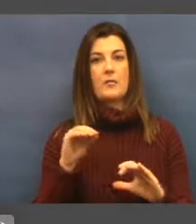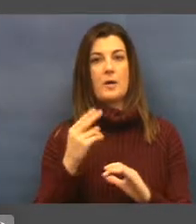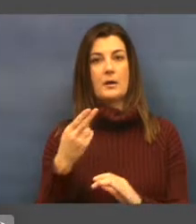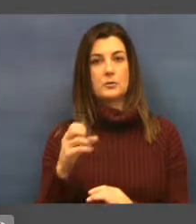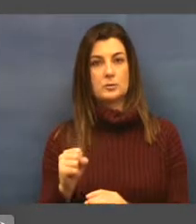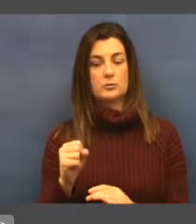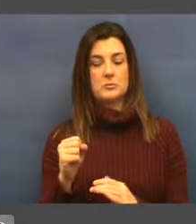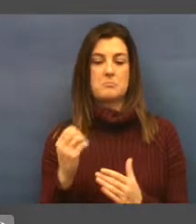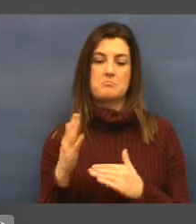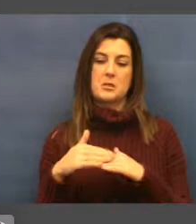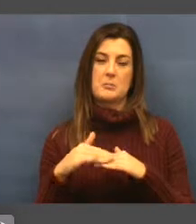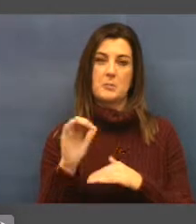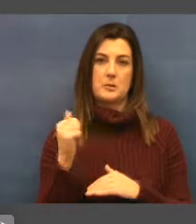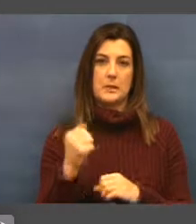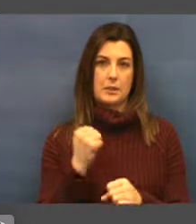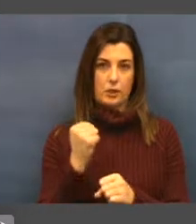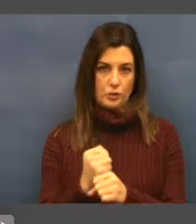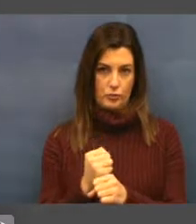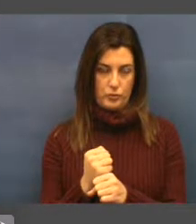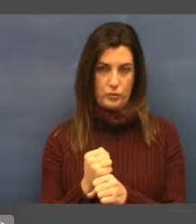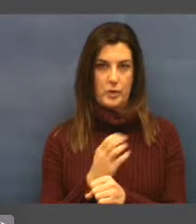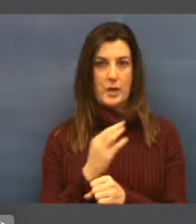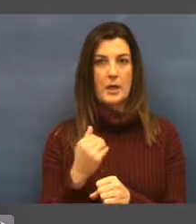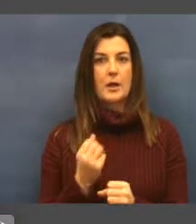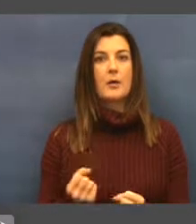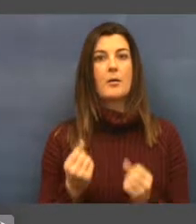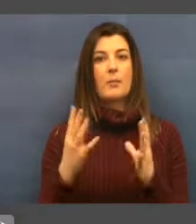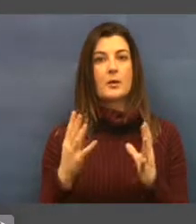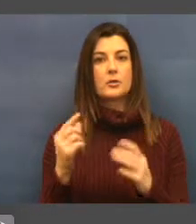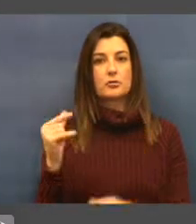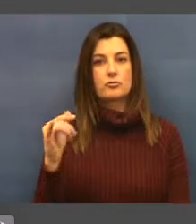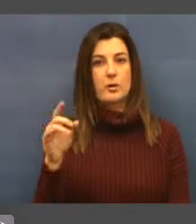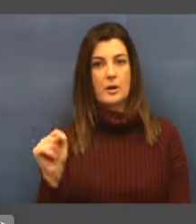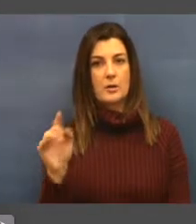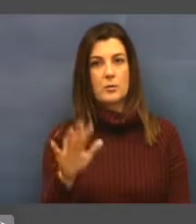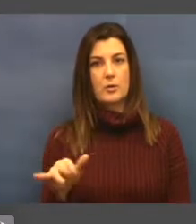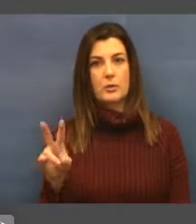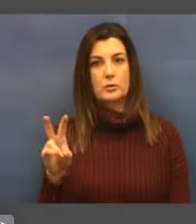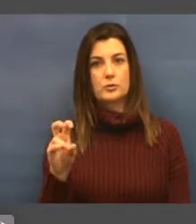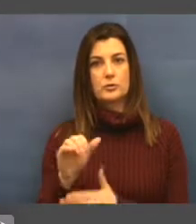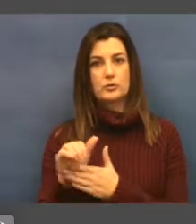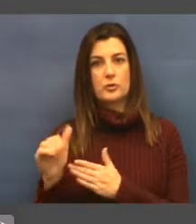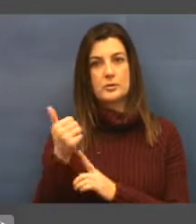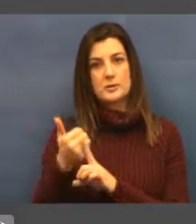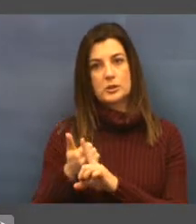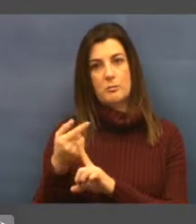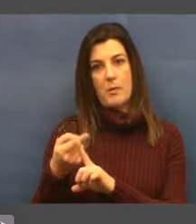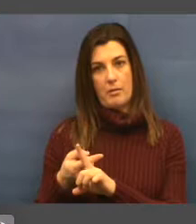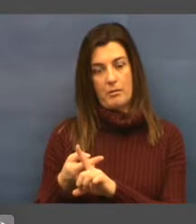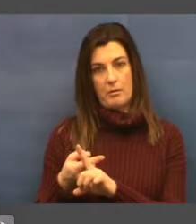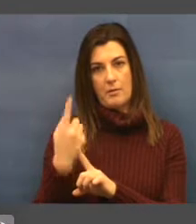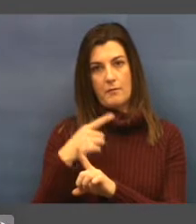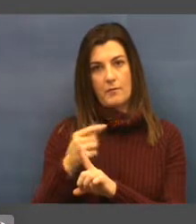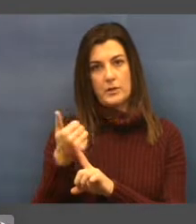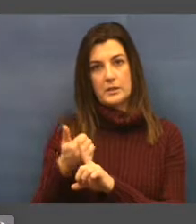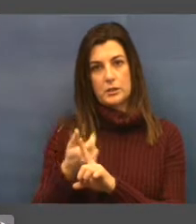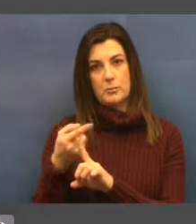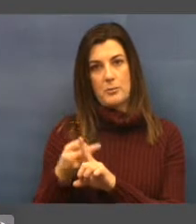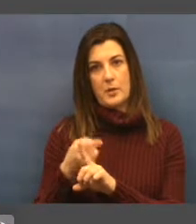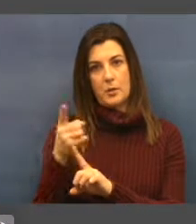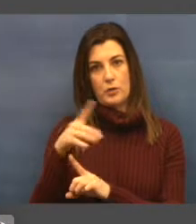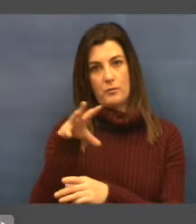least 10 years. And the amount of the grant is approximately $200 per month for each month that you're